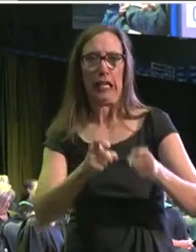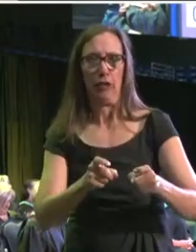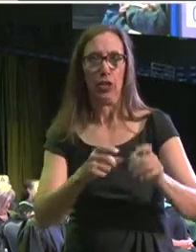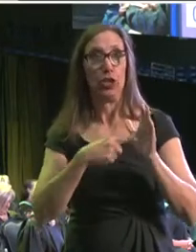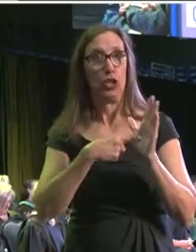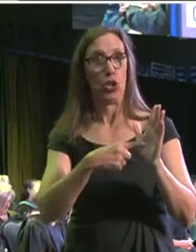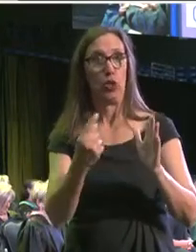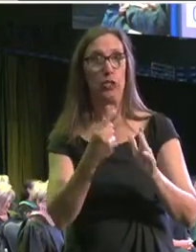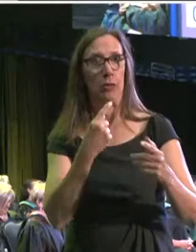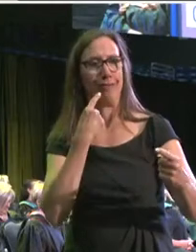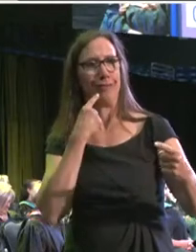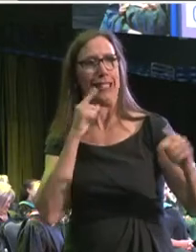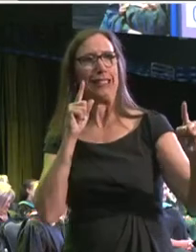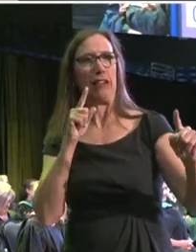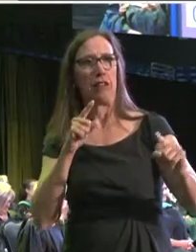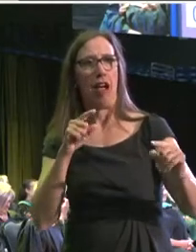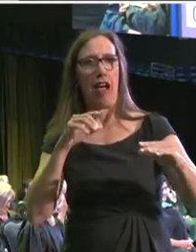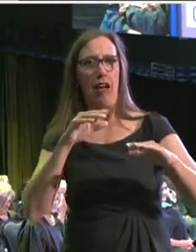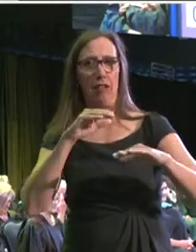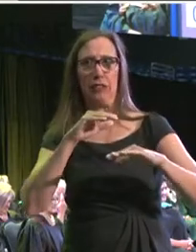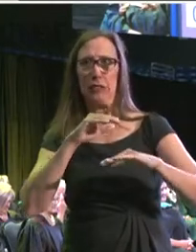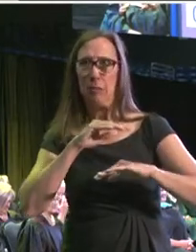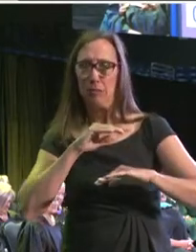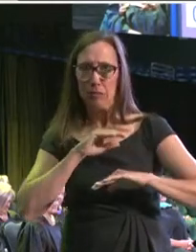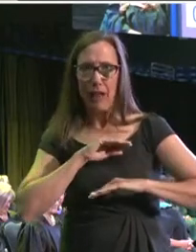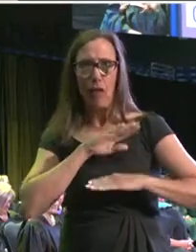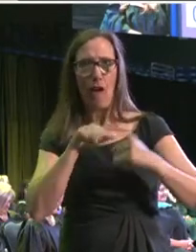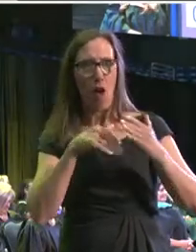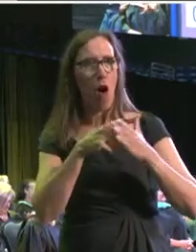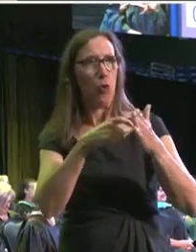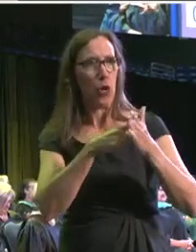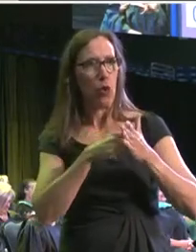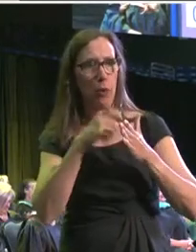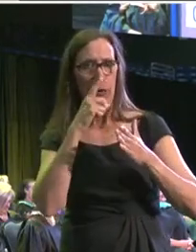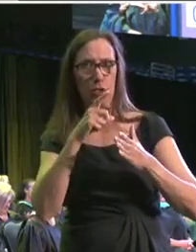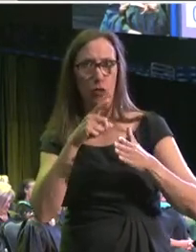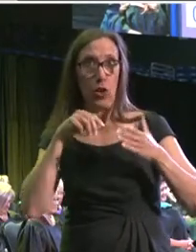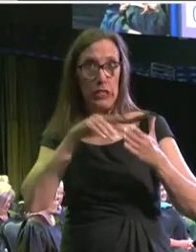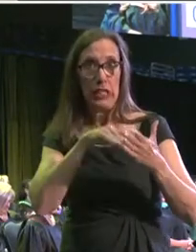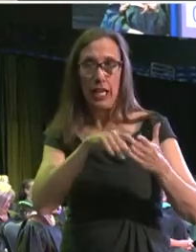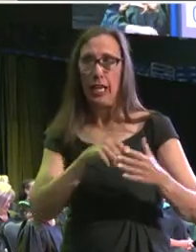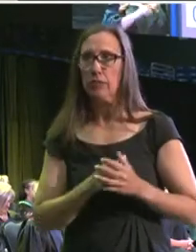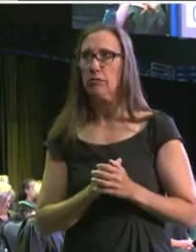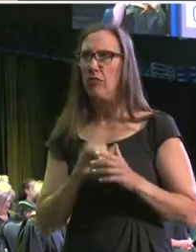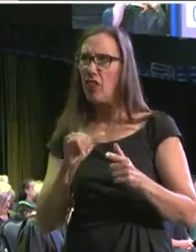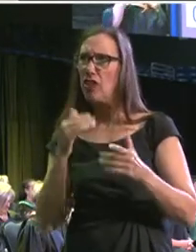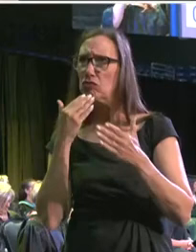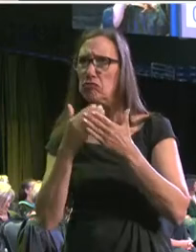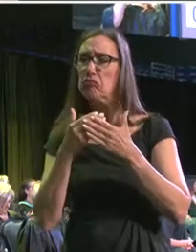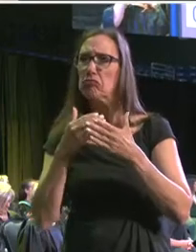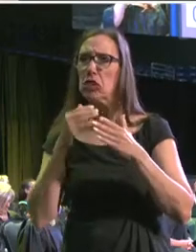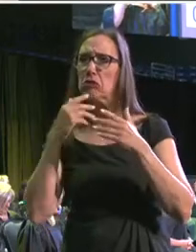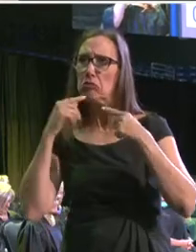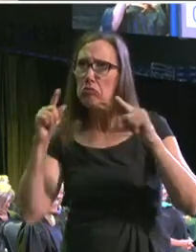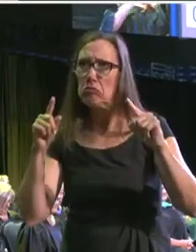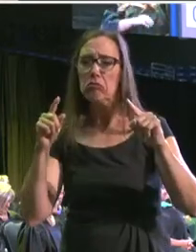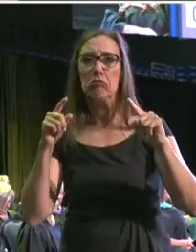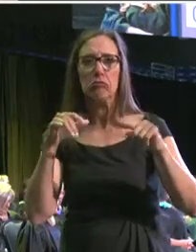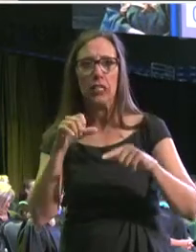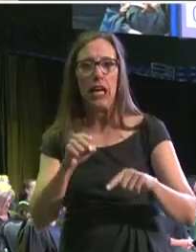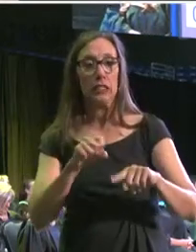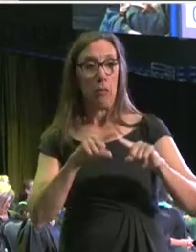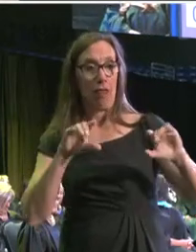show someone has successfully completed a course of study. Although that on its own is a great accomplishment and a great achievement,